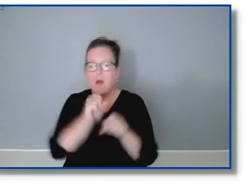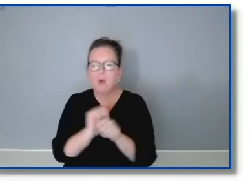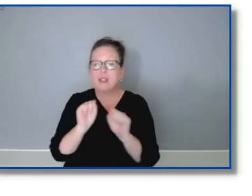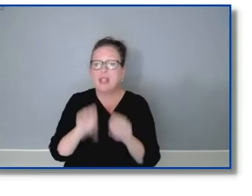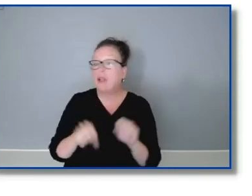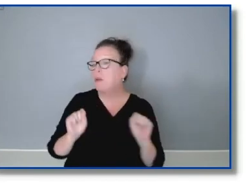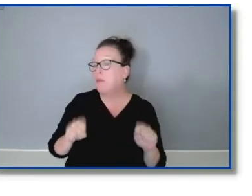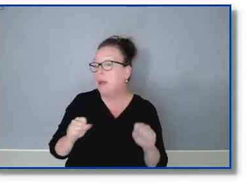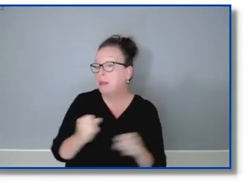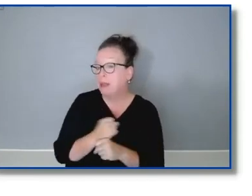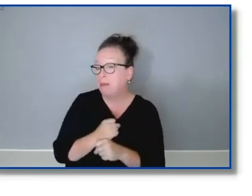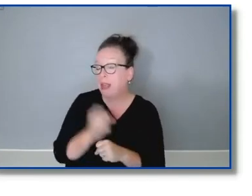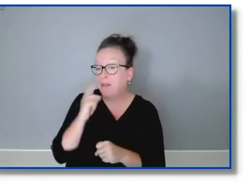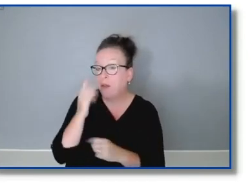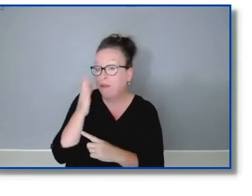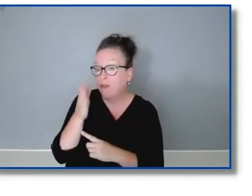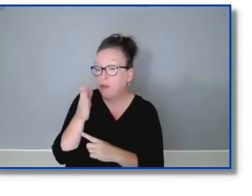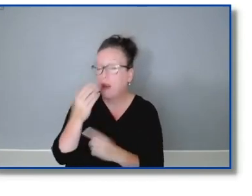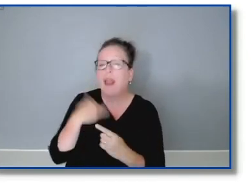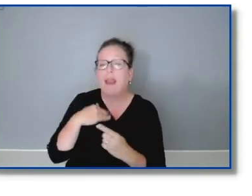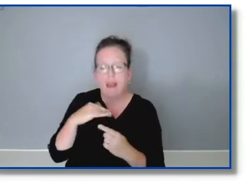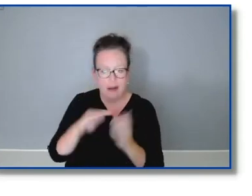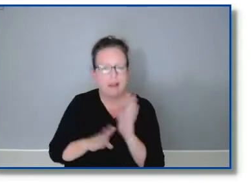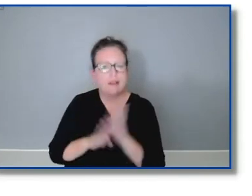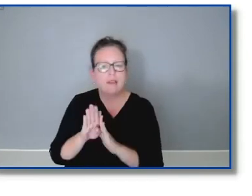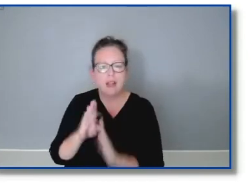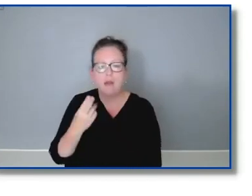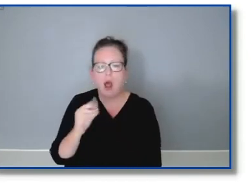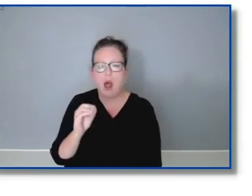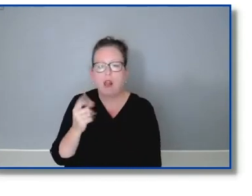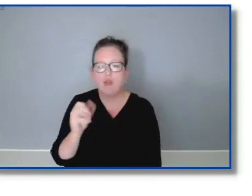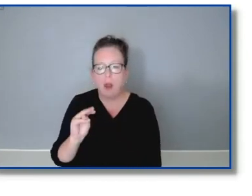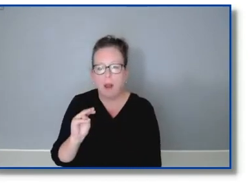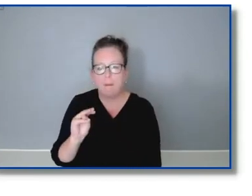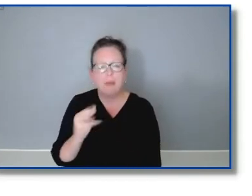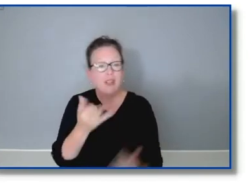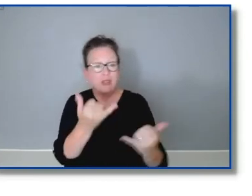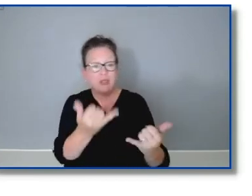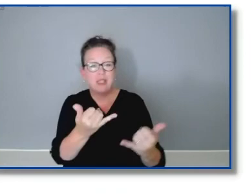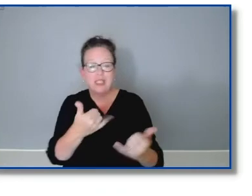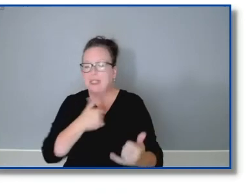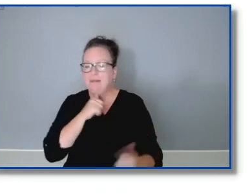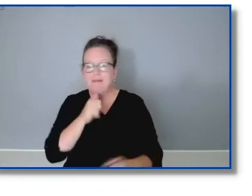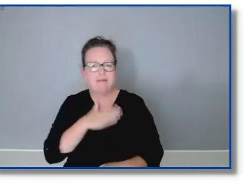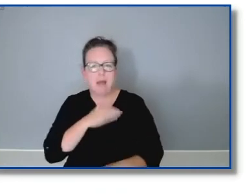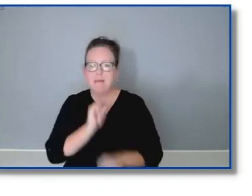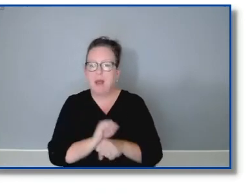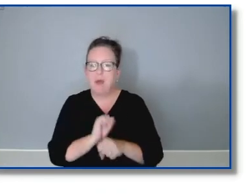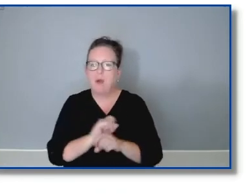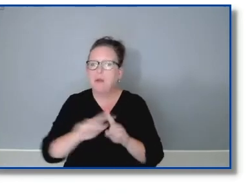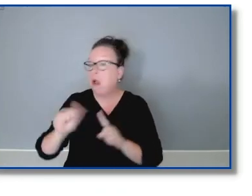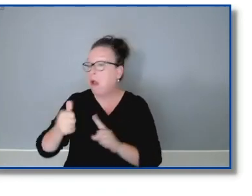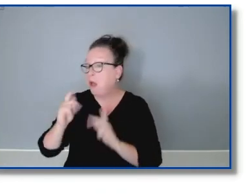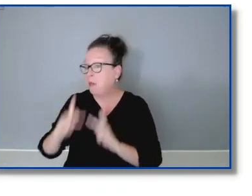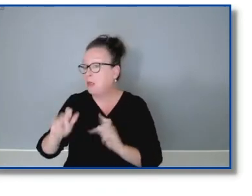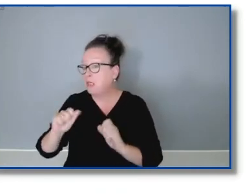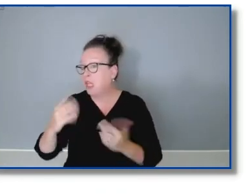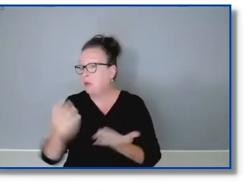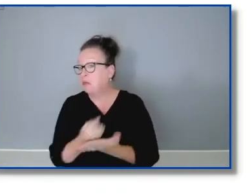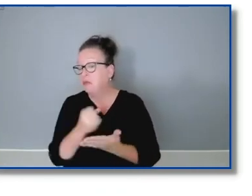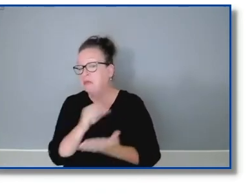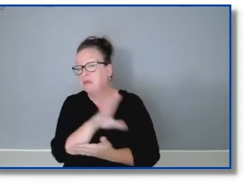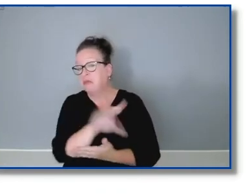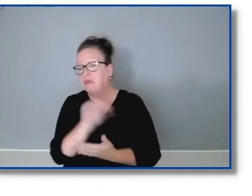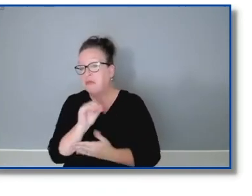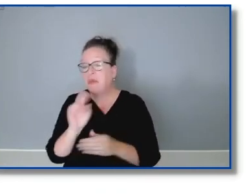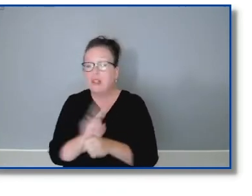of these works. So these are the works of which I'm not the author, but somebody potentially could capitalize on them by using AI, just